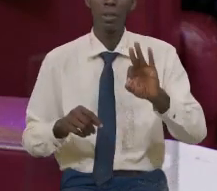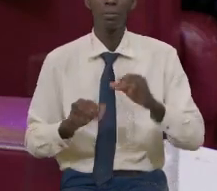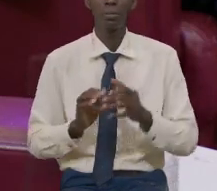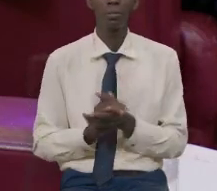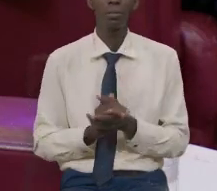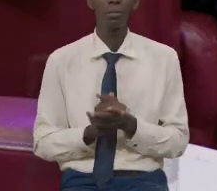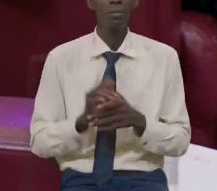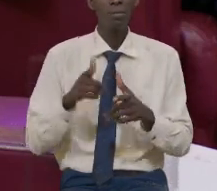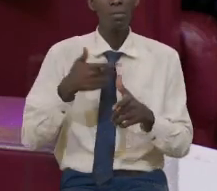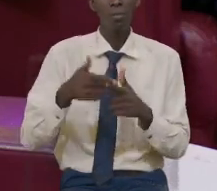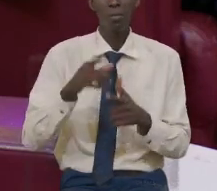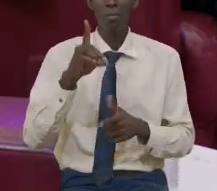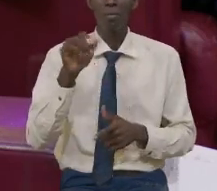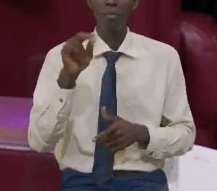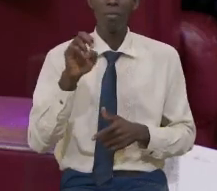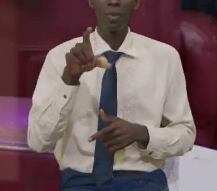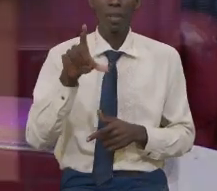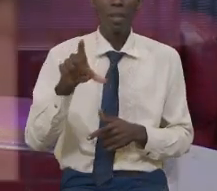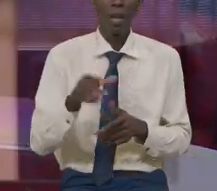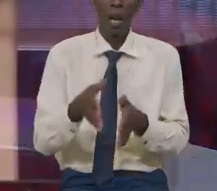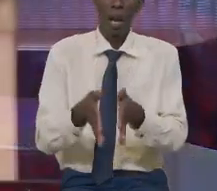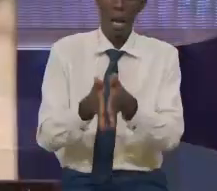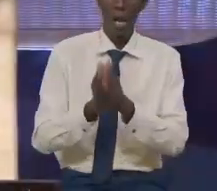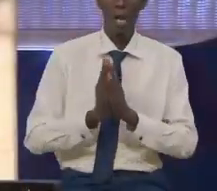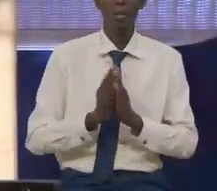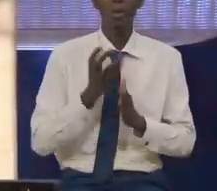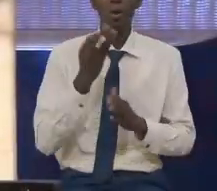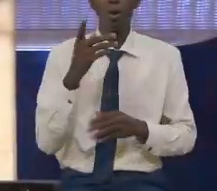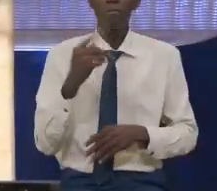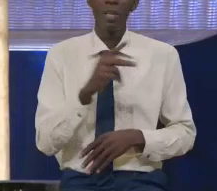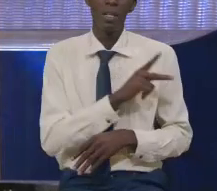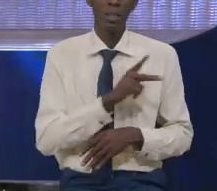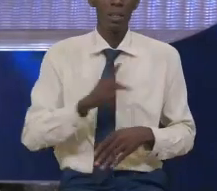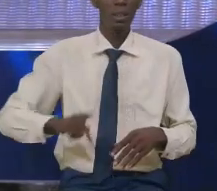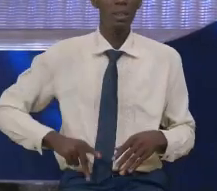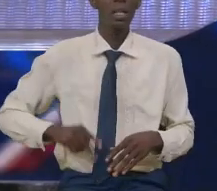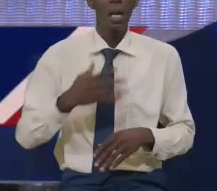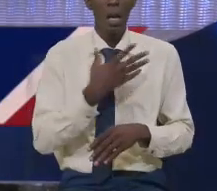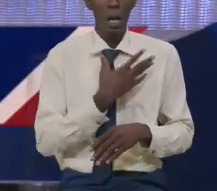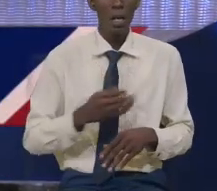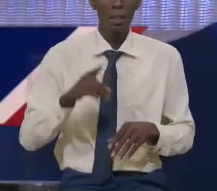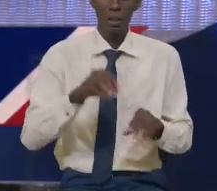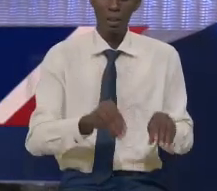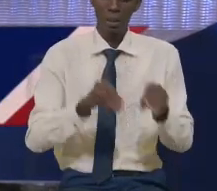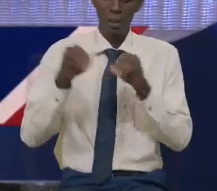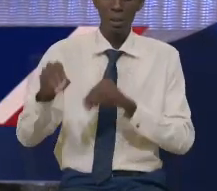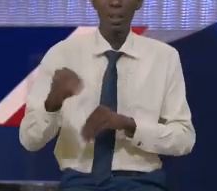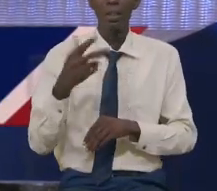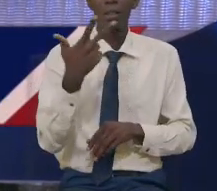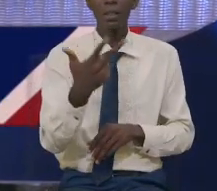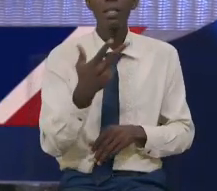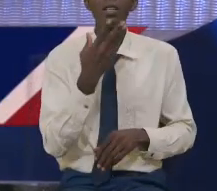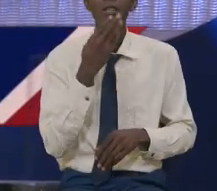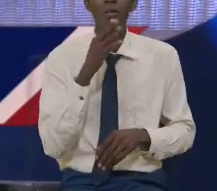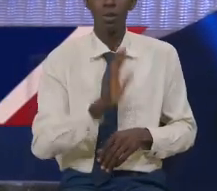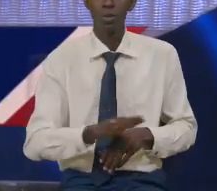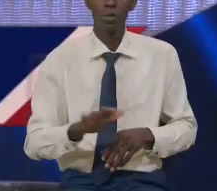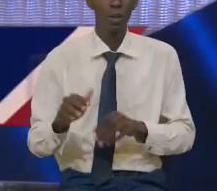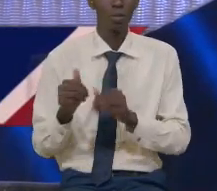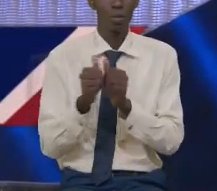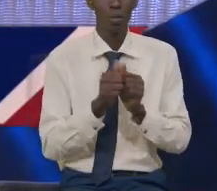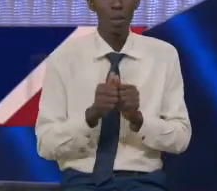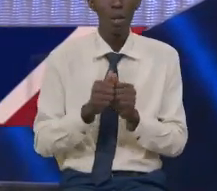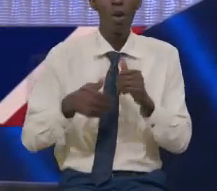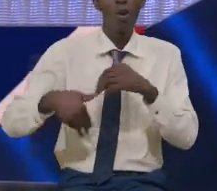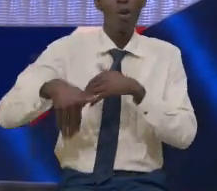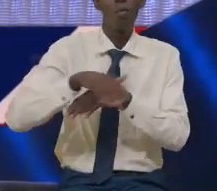In verse 49, then Daniel requested of the king, and he said, Shadrach, Meshach, and Abednego over